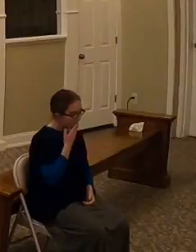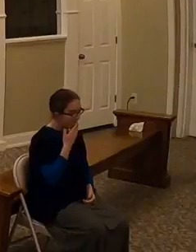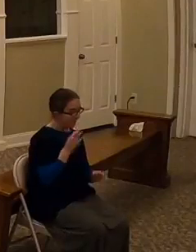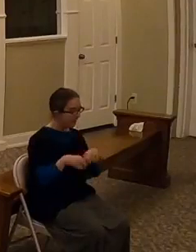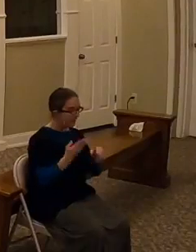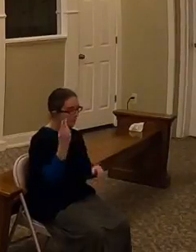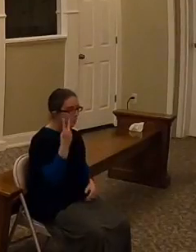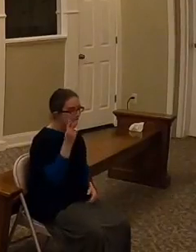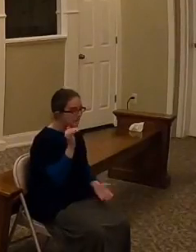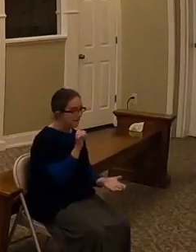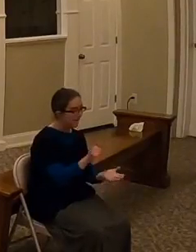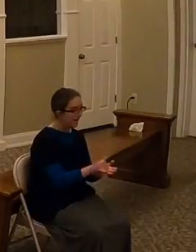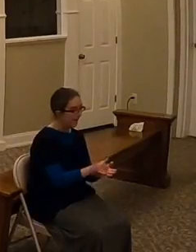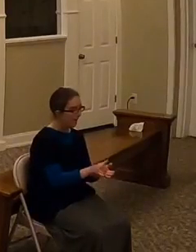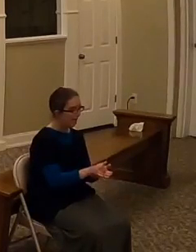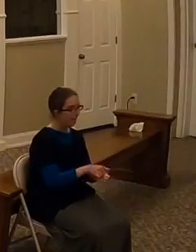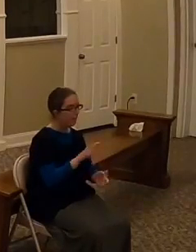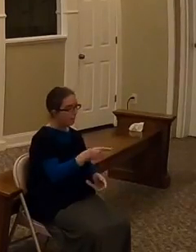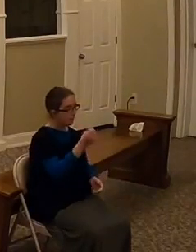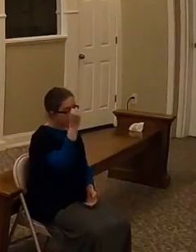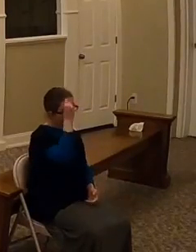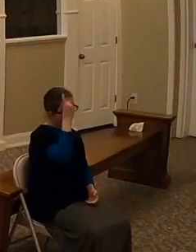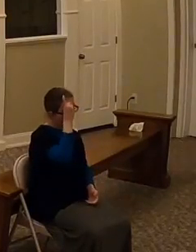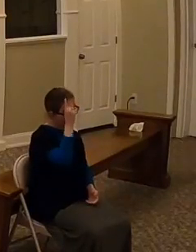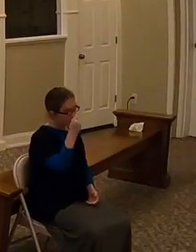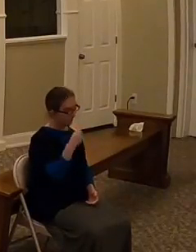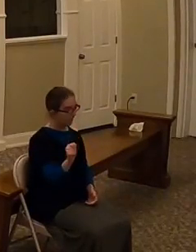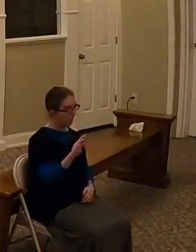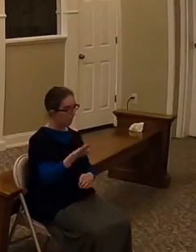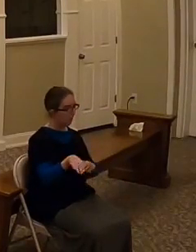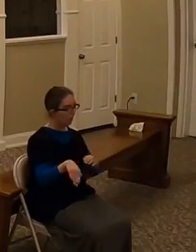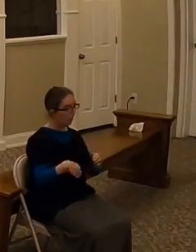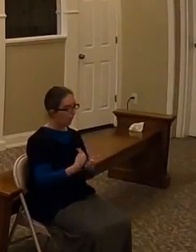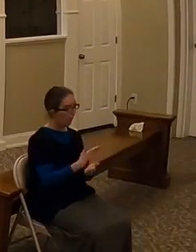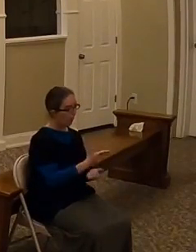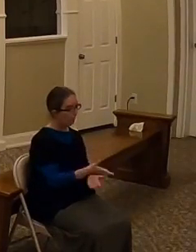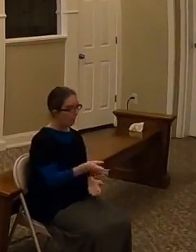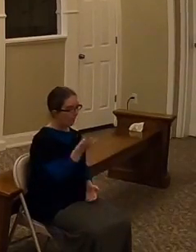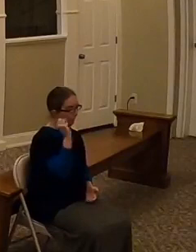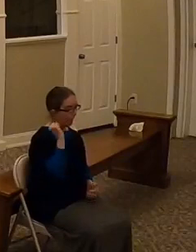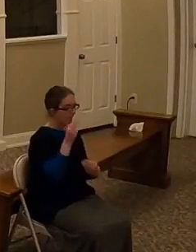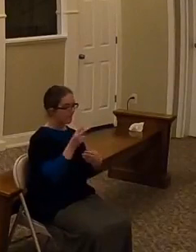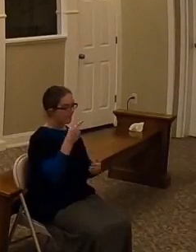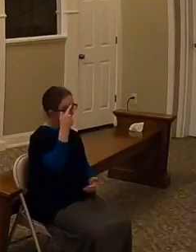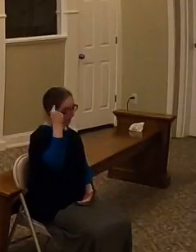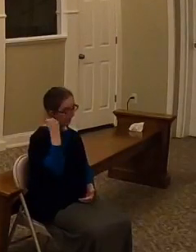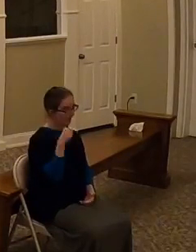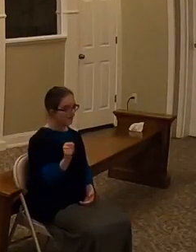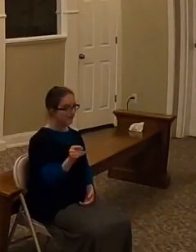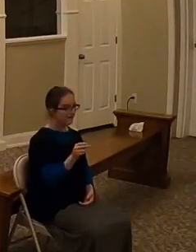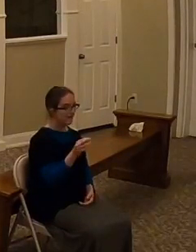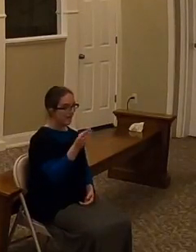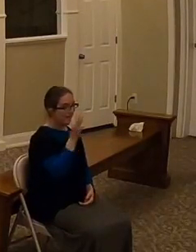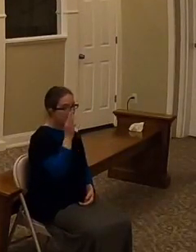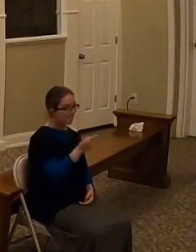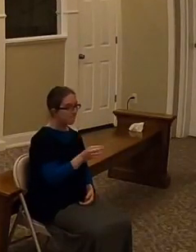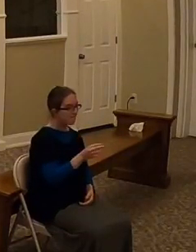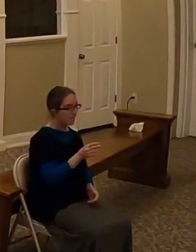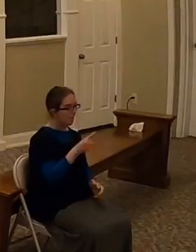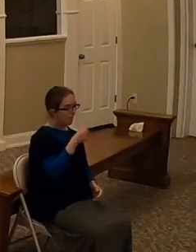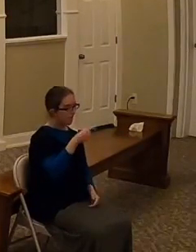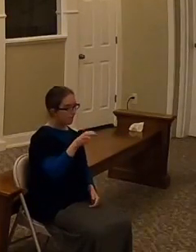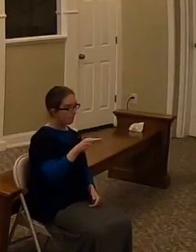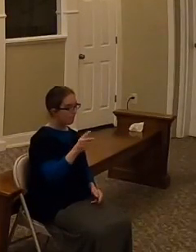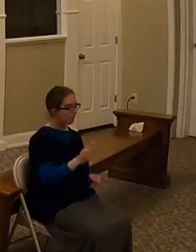Did you see that? But you understand the whole ball of wax was just simply because of the fact that Peter kept